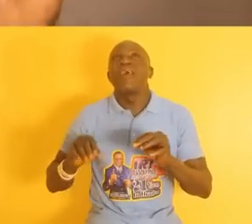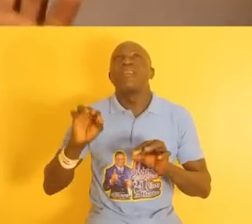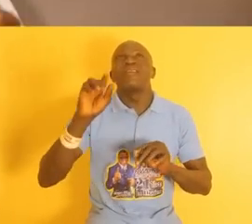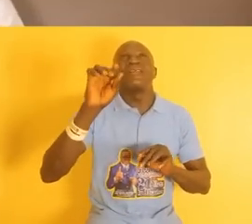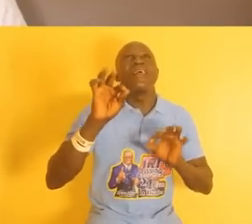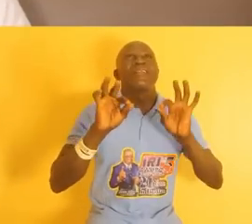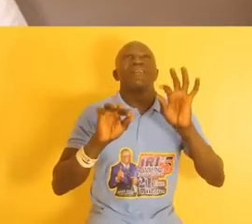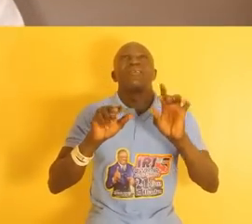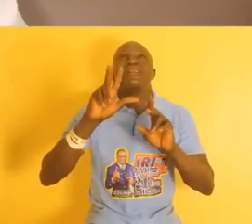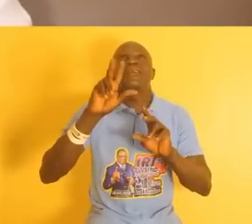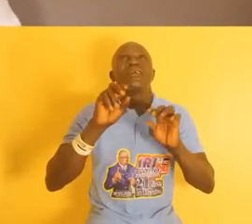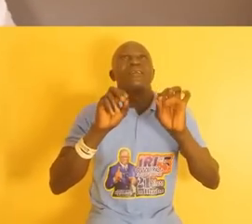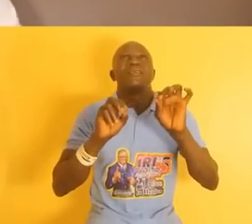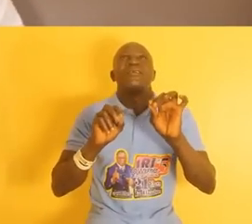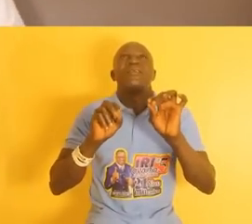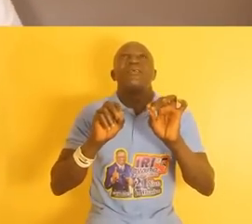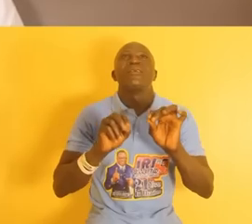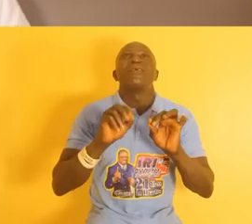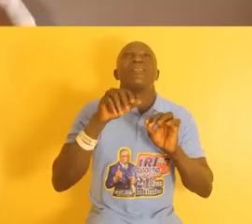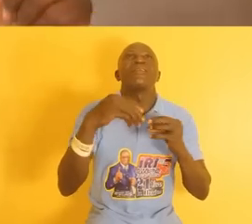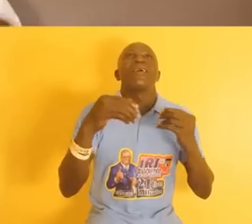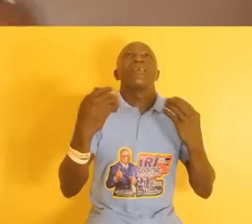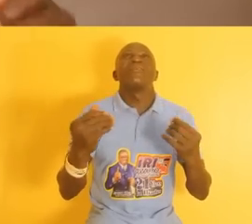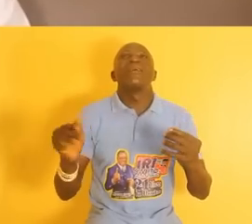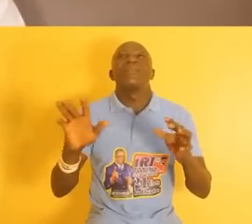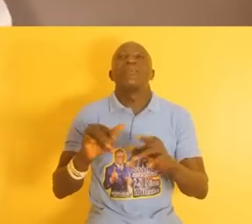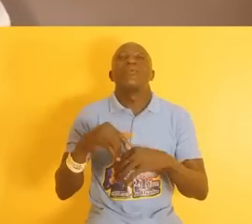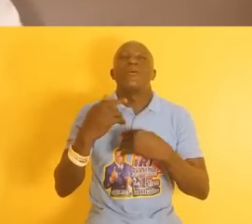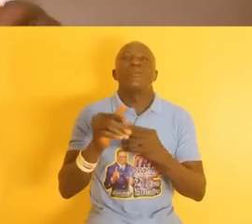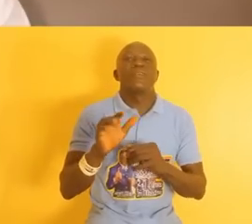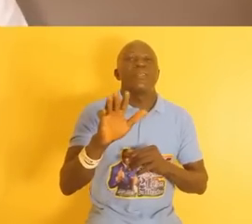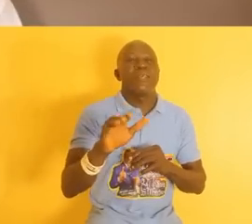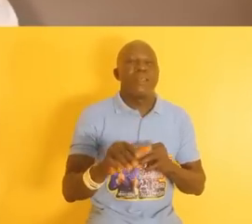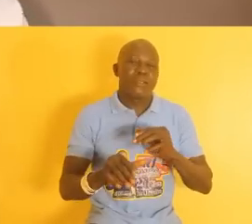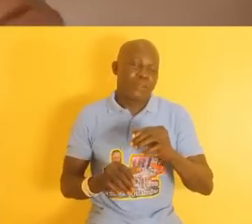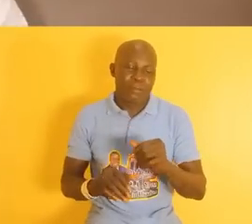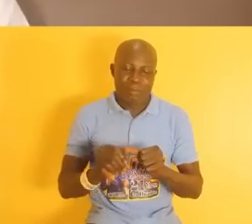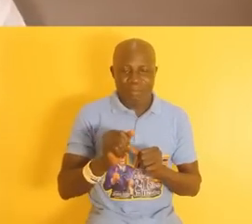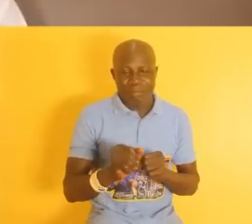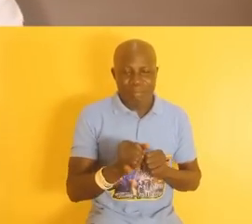Let's get any one shit.